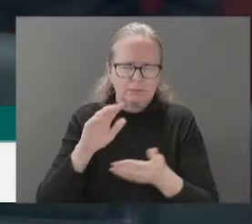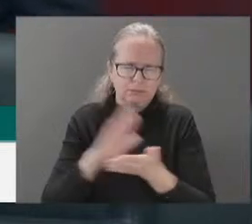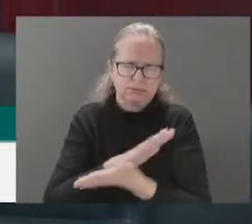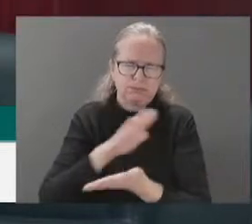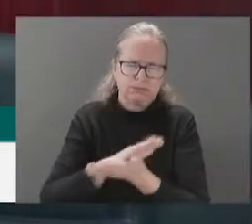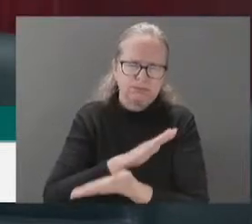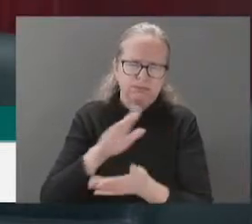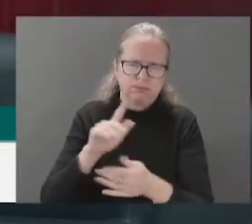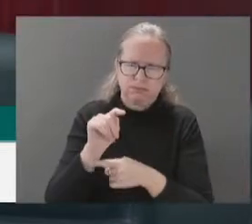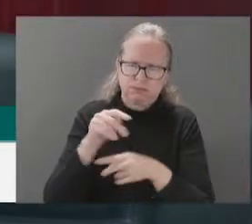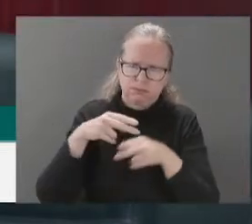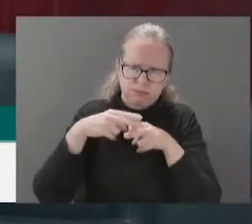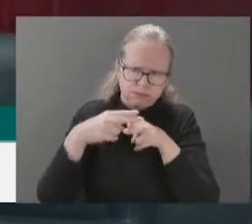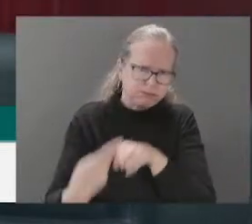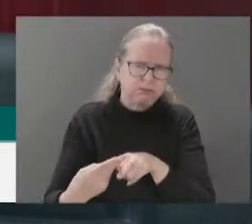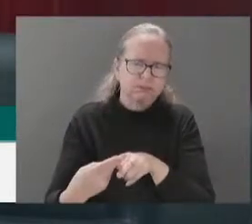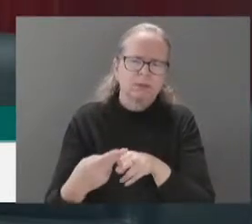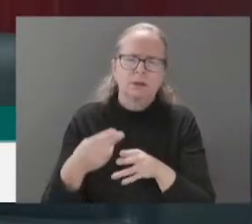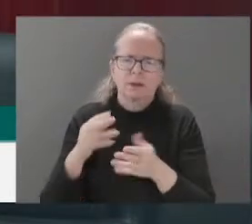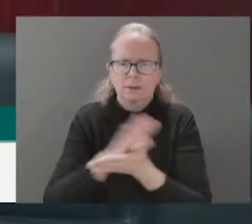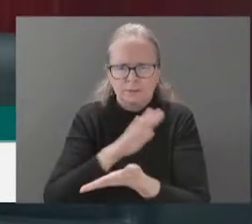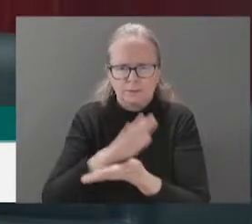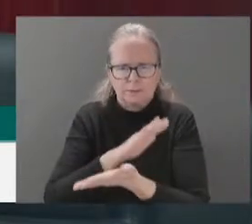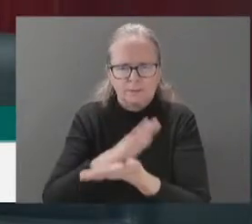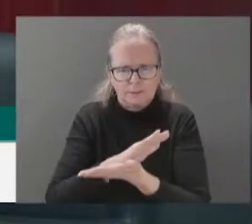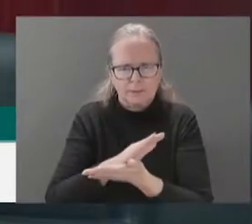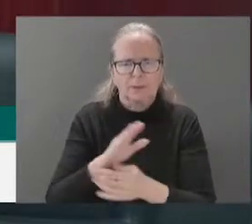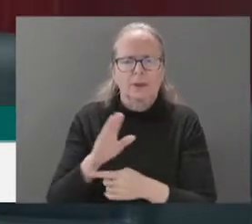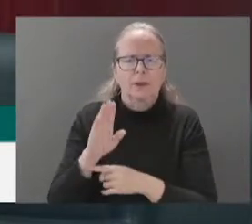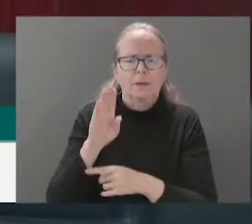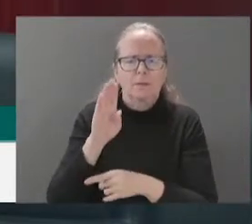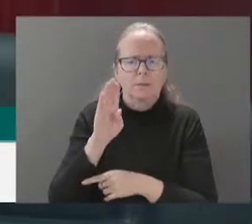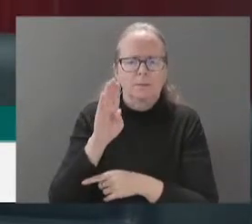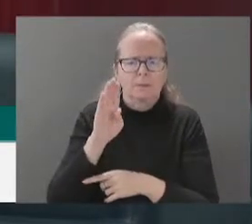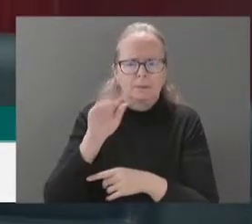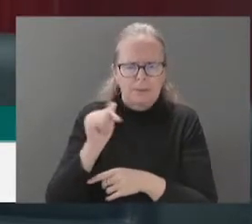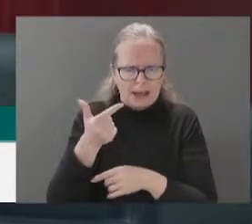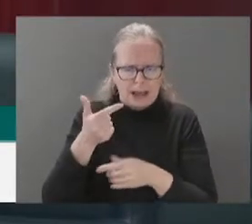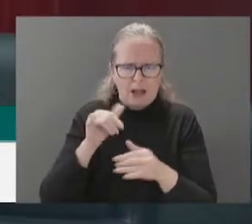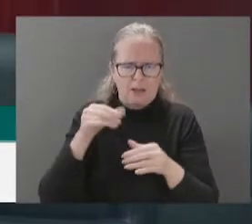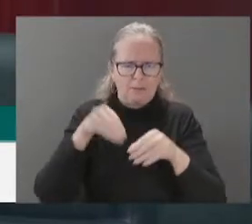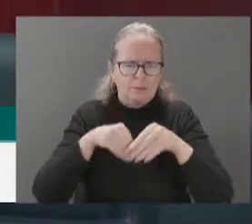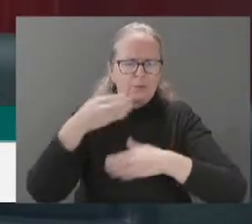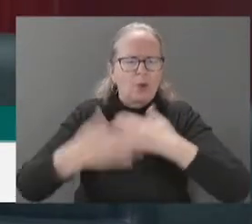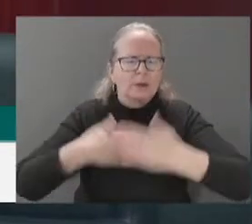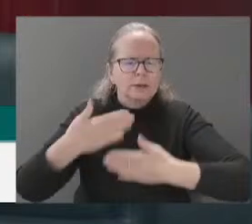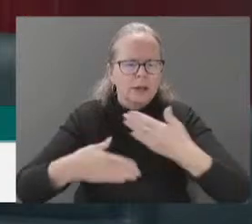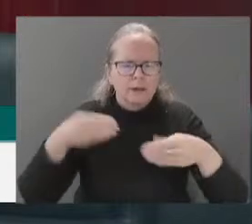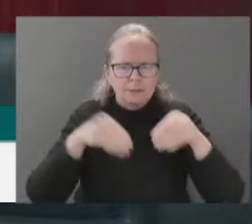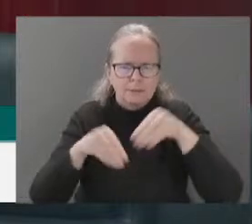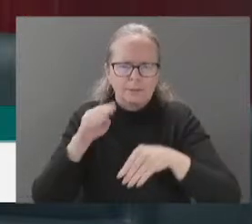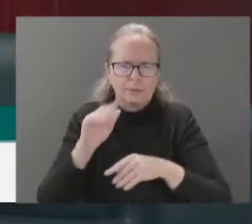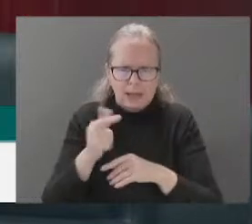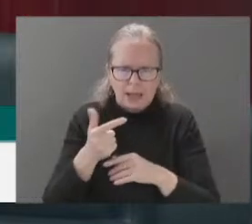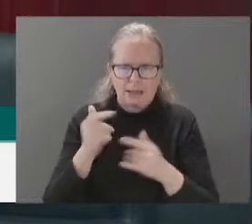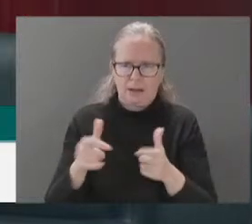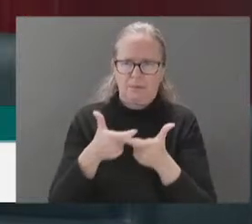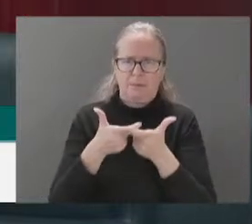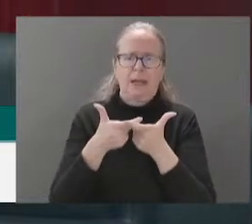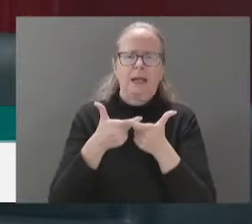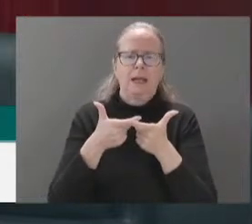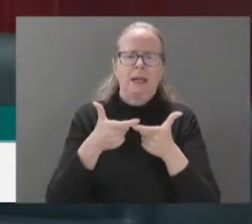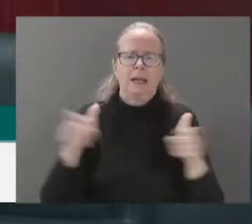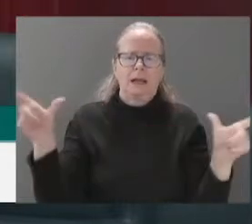operations in the Americas this will be one of the largest investments in the history of Forestry in our Province it is a